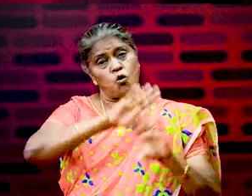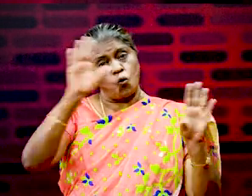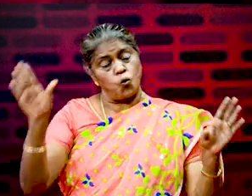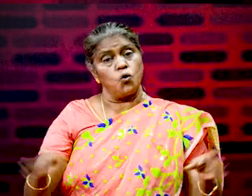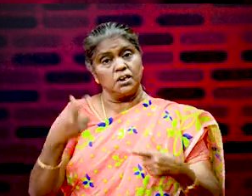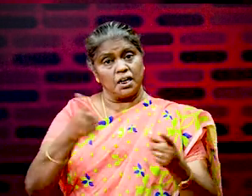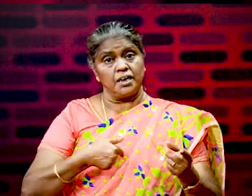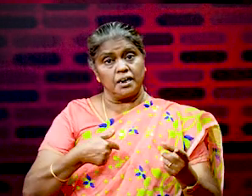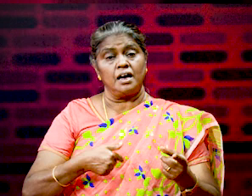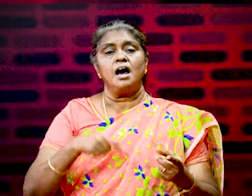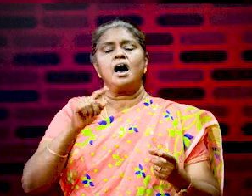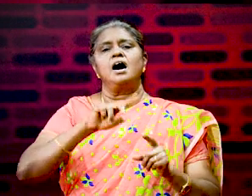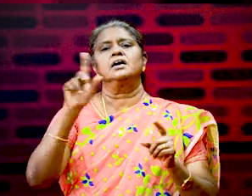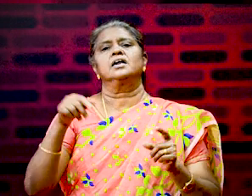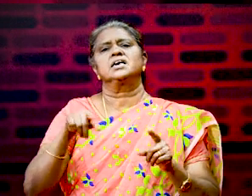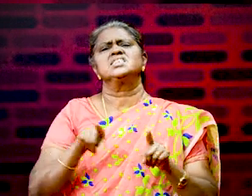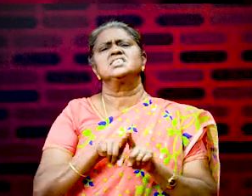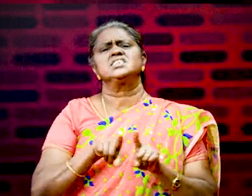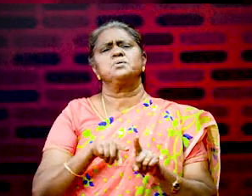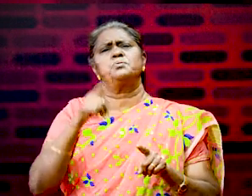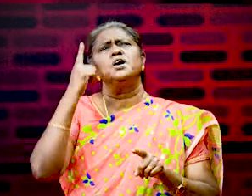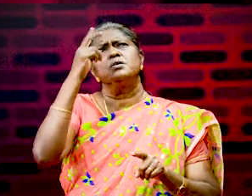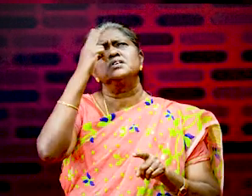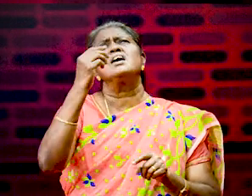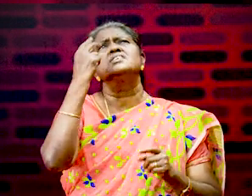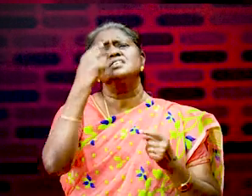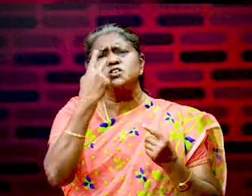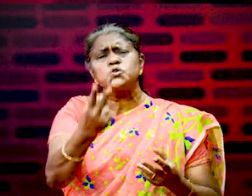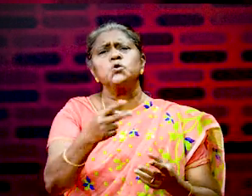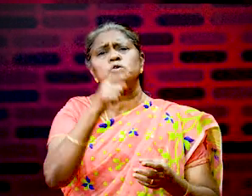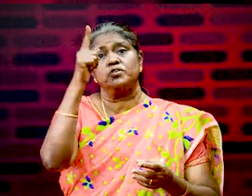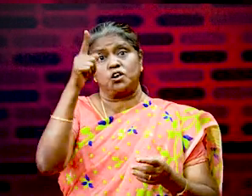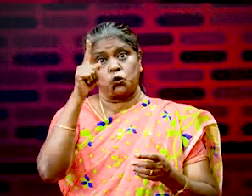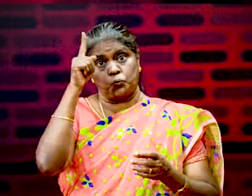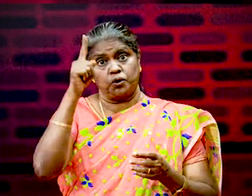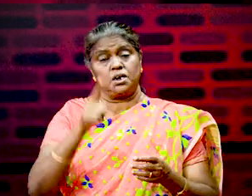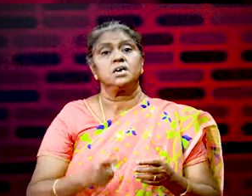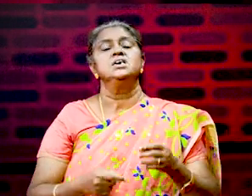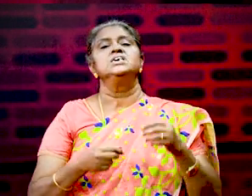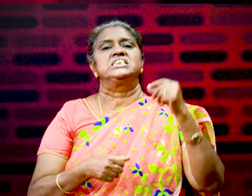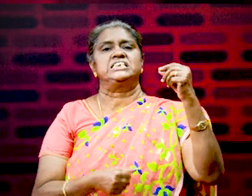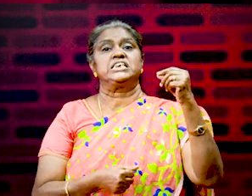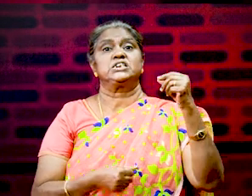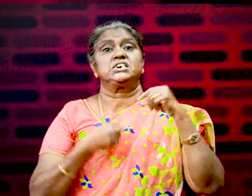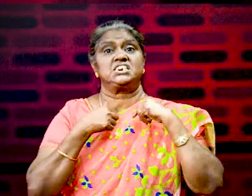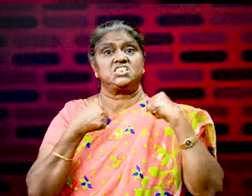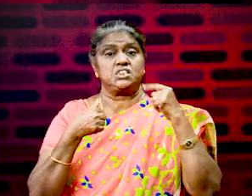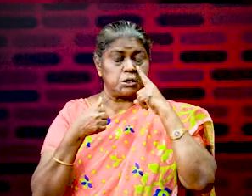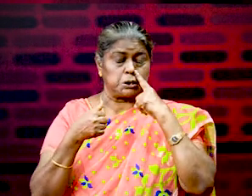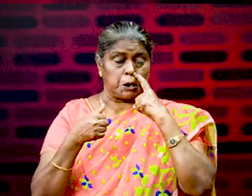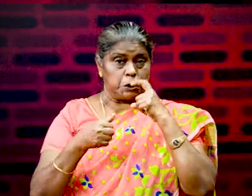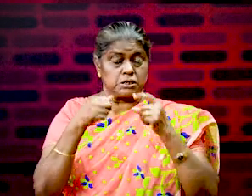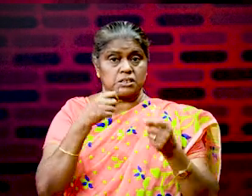equally. Show your justice to your children. Beloved sisters and brothers, this month, God is going to